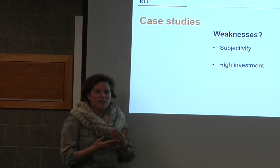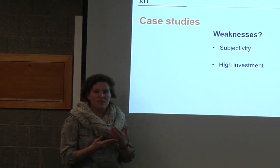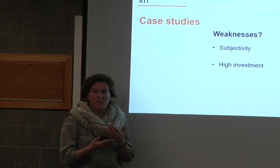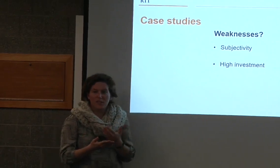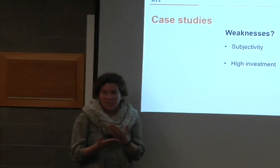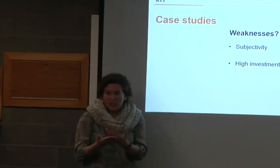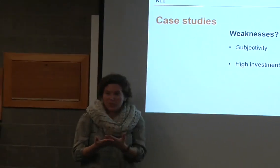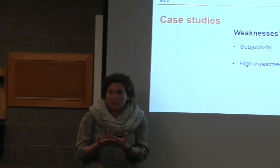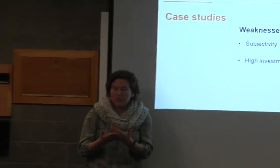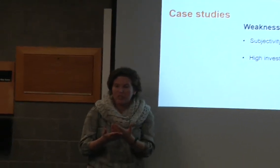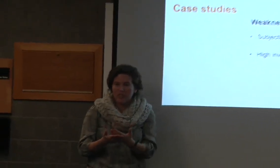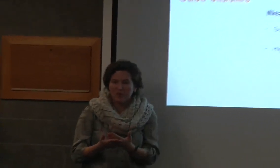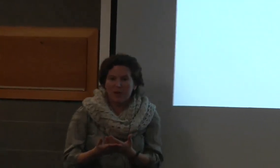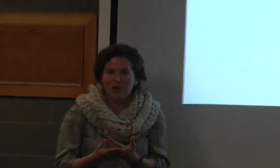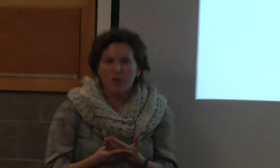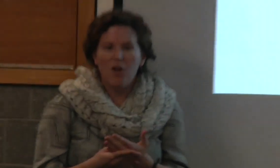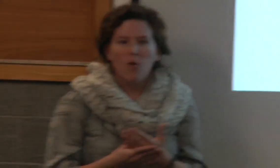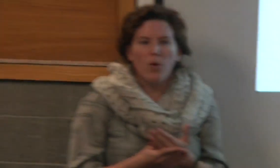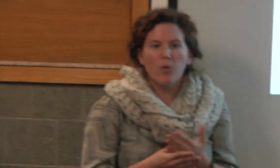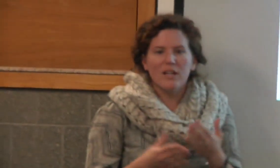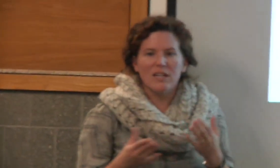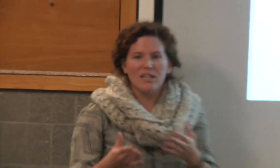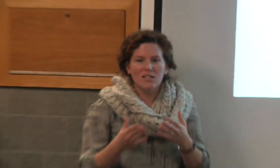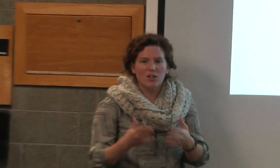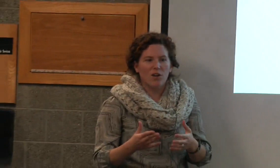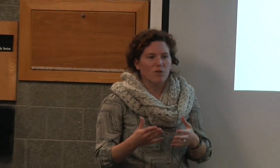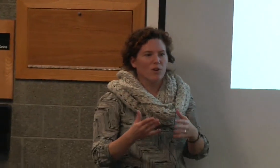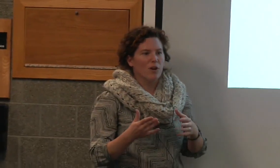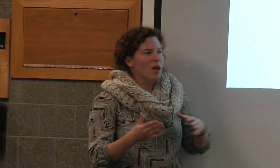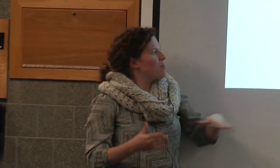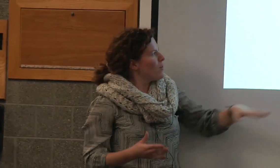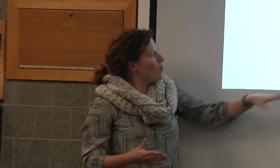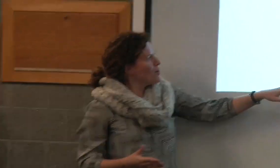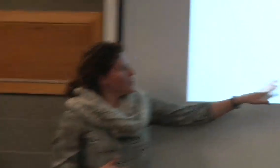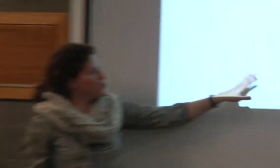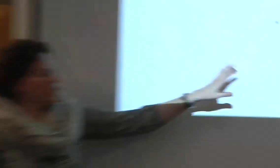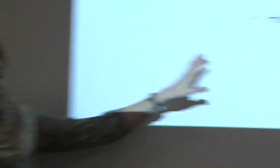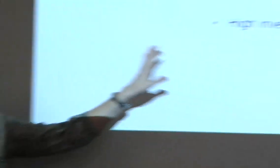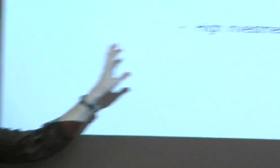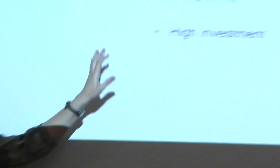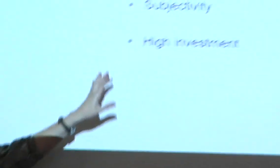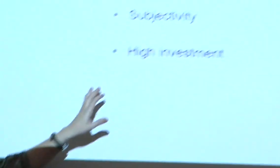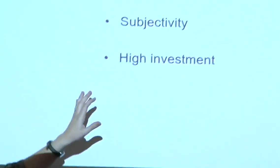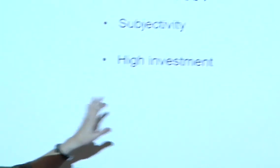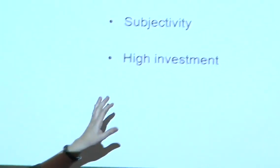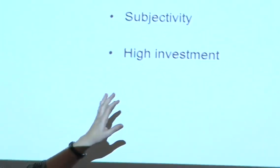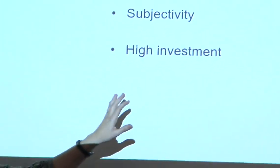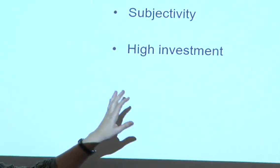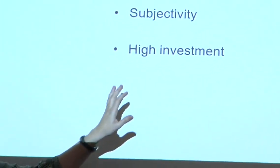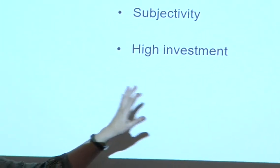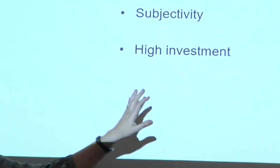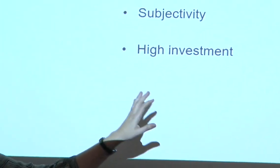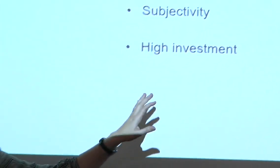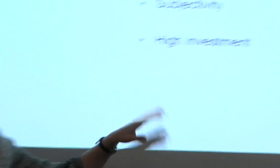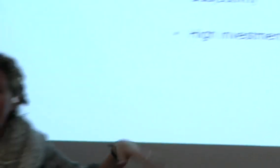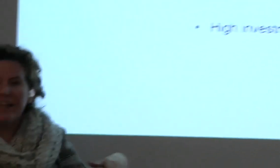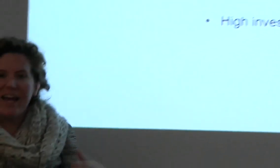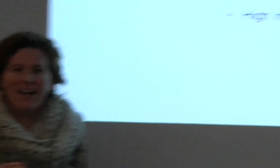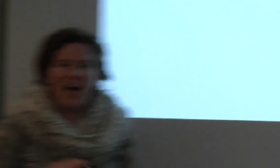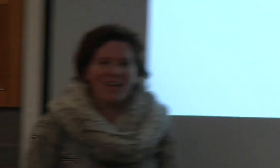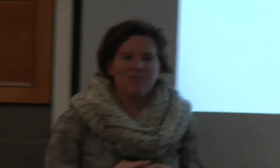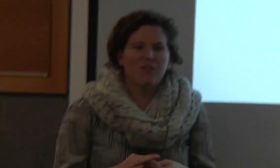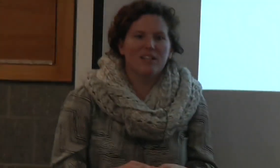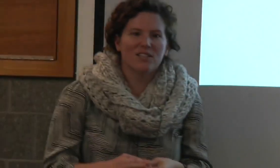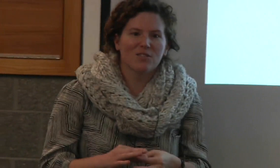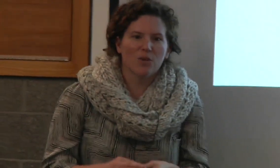us as teachers to think about, what do I need to cover? But if I want to make sure that they remember all the information we're covering,